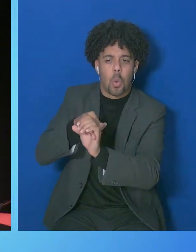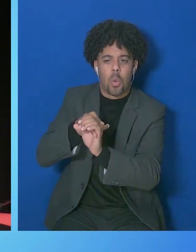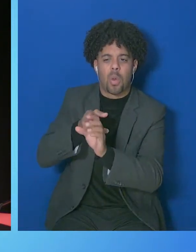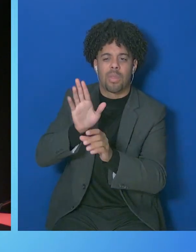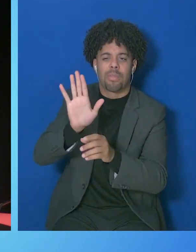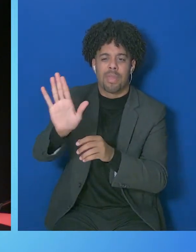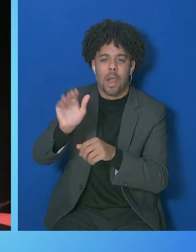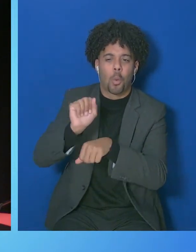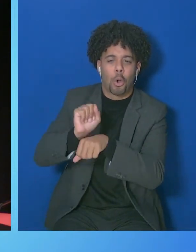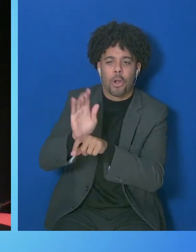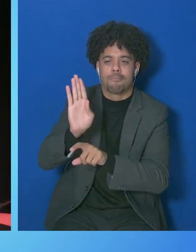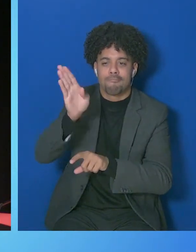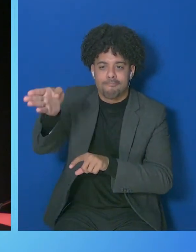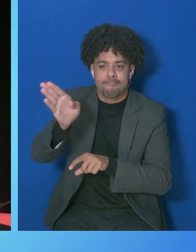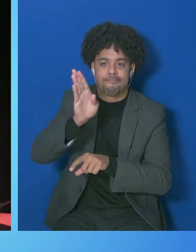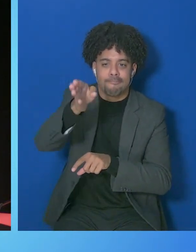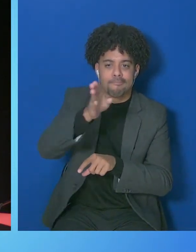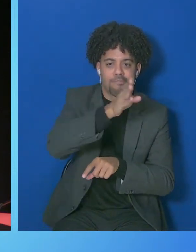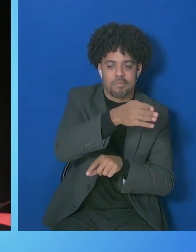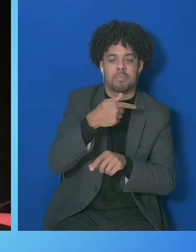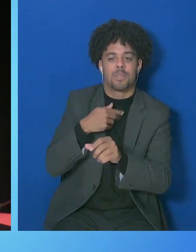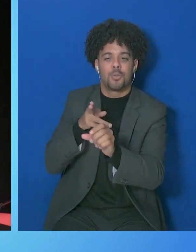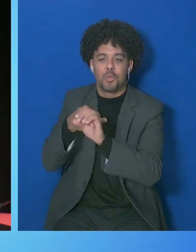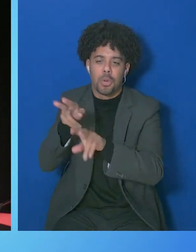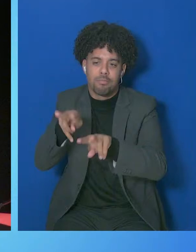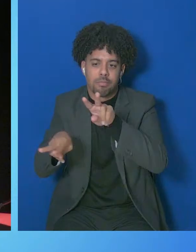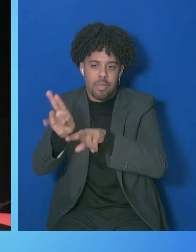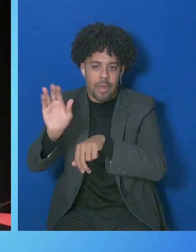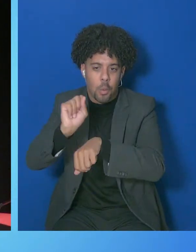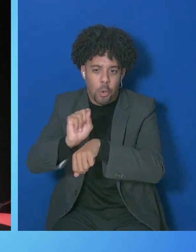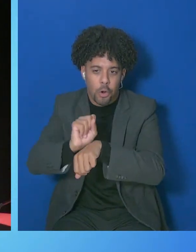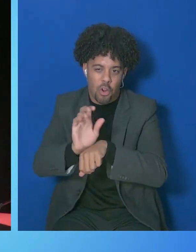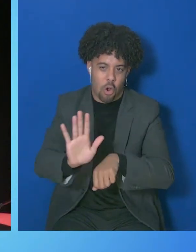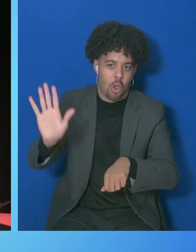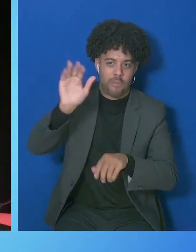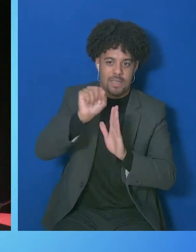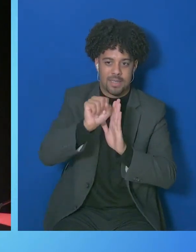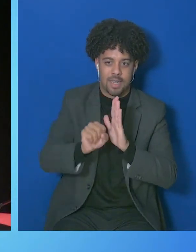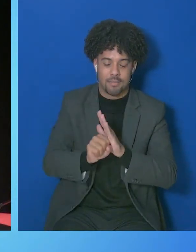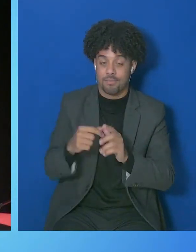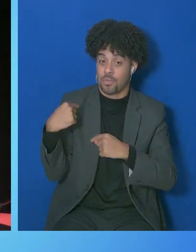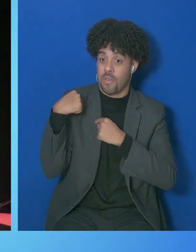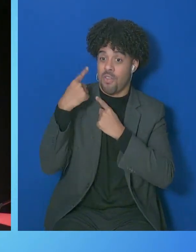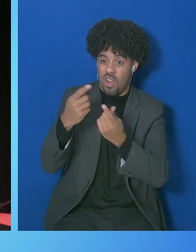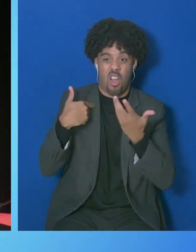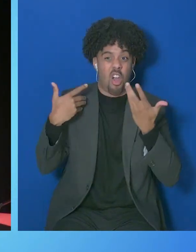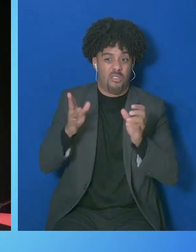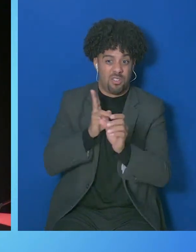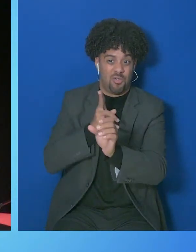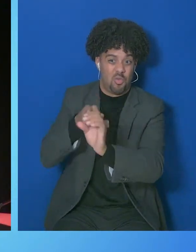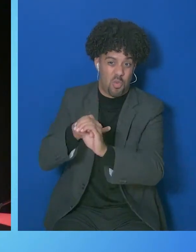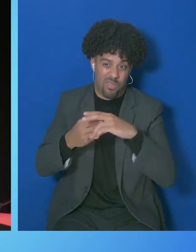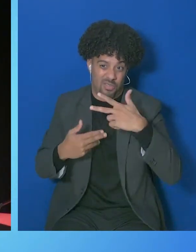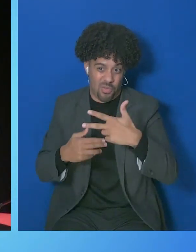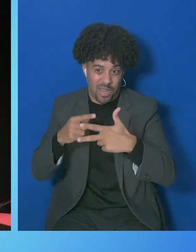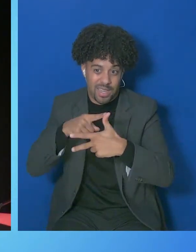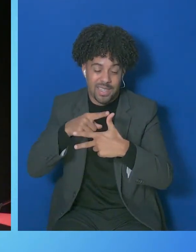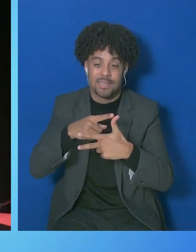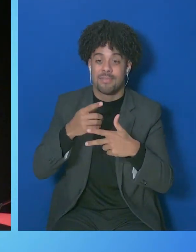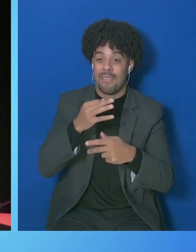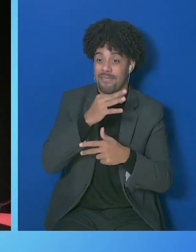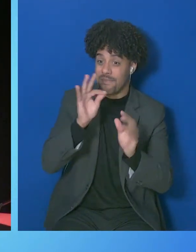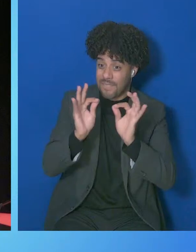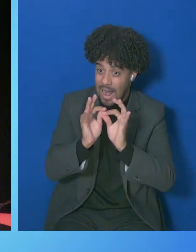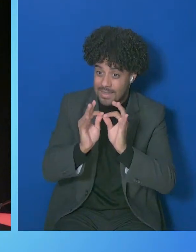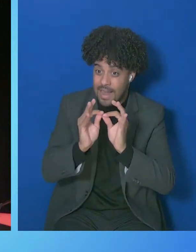So far, I have been able to go on a few ride-alongs throughout Flagstaff, Prescott, and Prescott Valley, and I've been